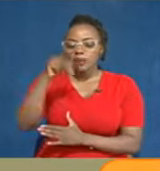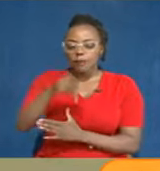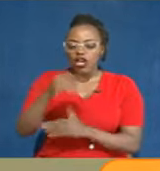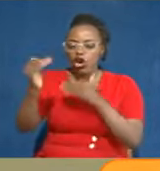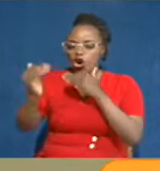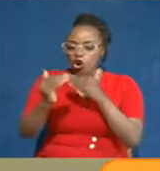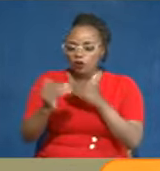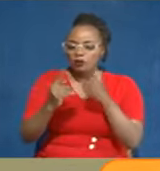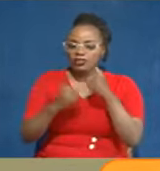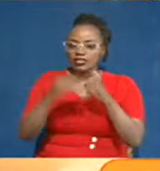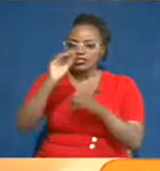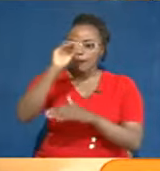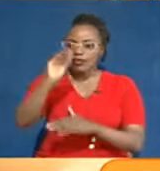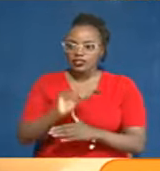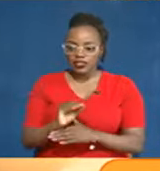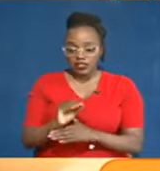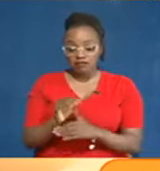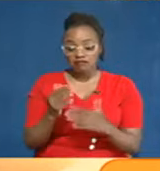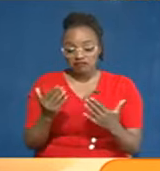nearly 6%.